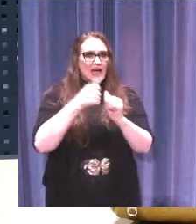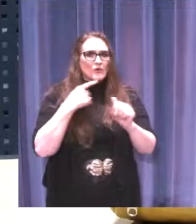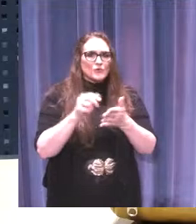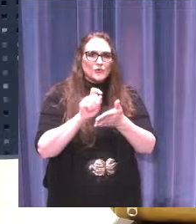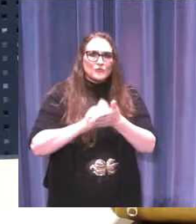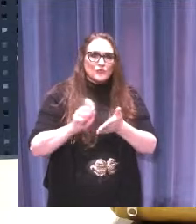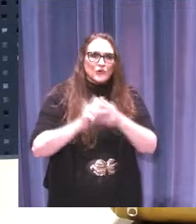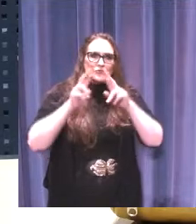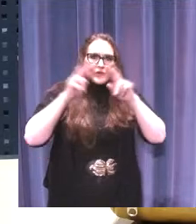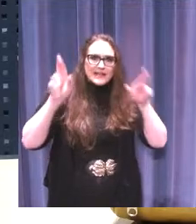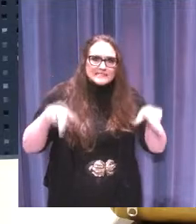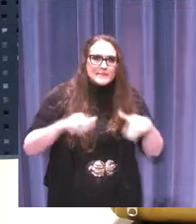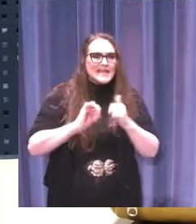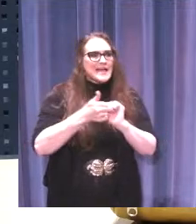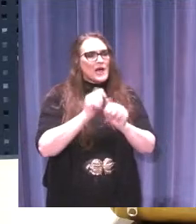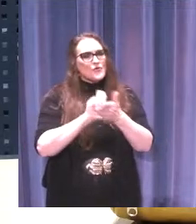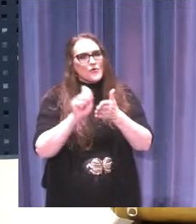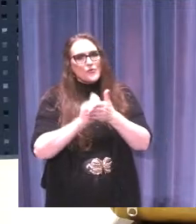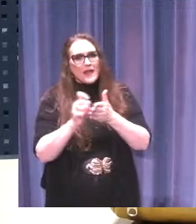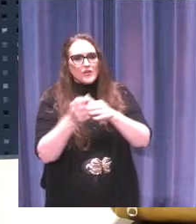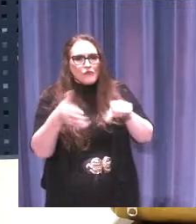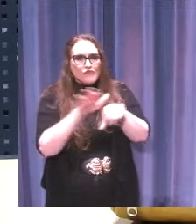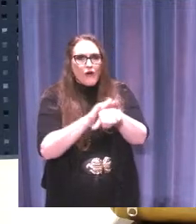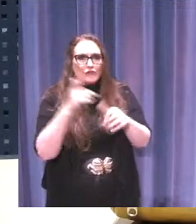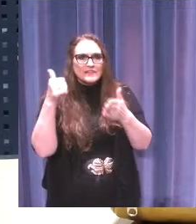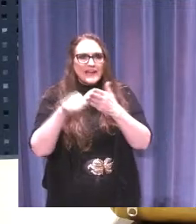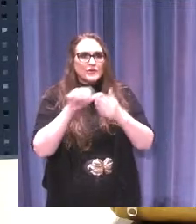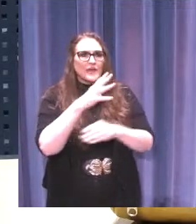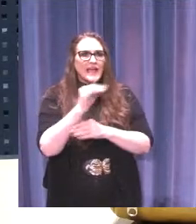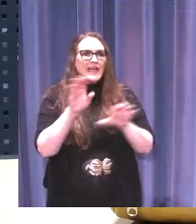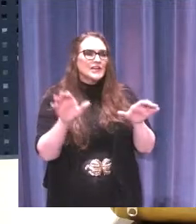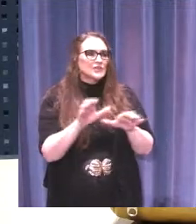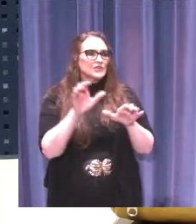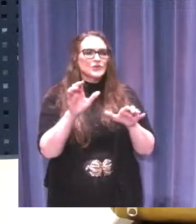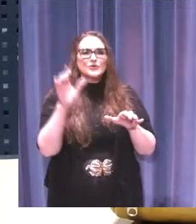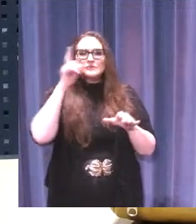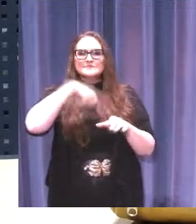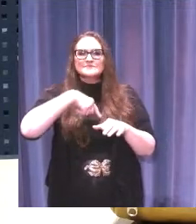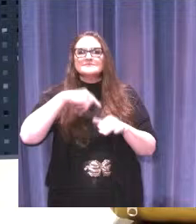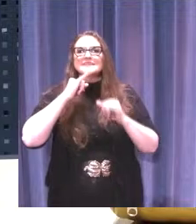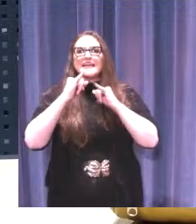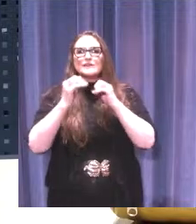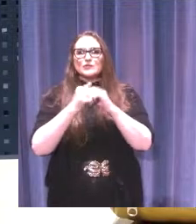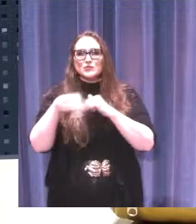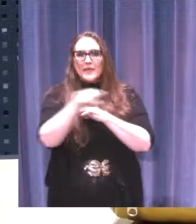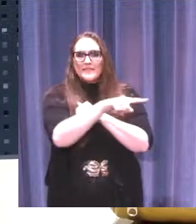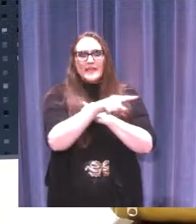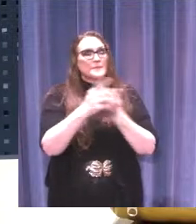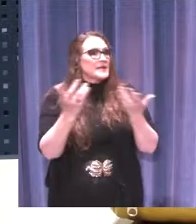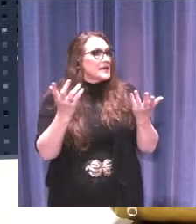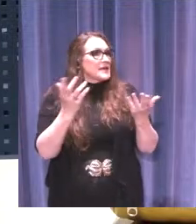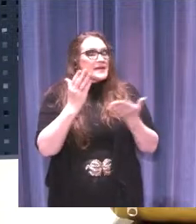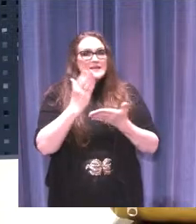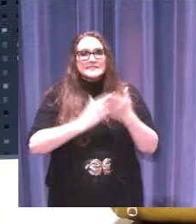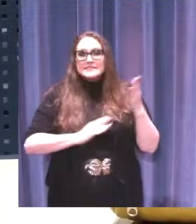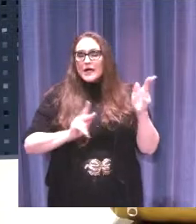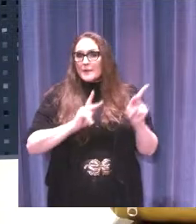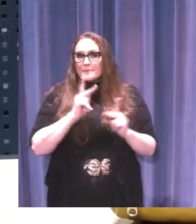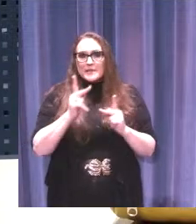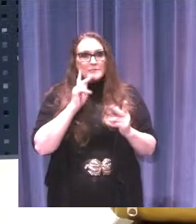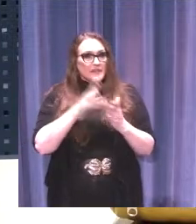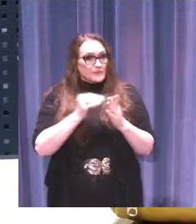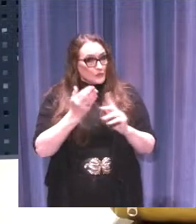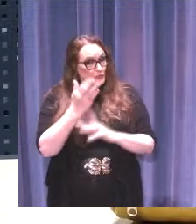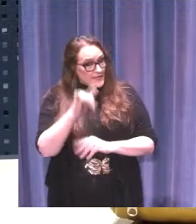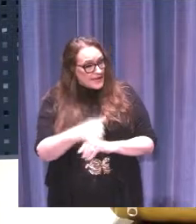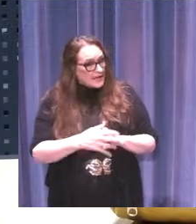resume, how to write their cover letter, and do mock interviews with them. And some people, I've learned through